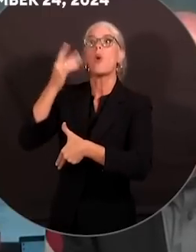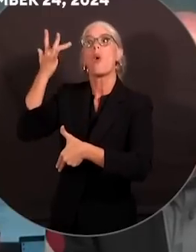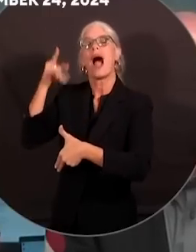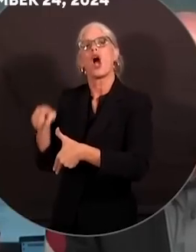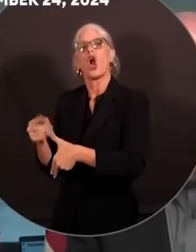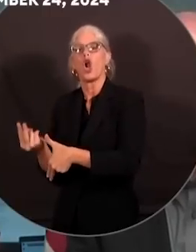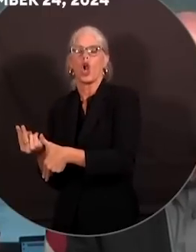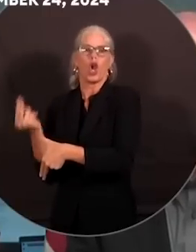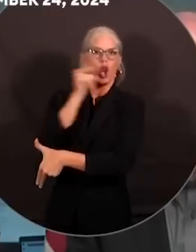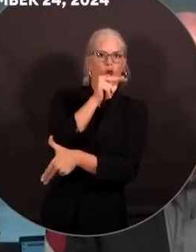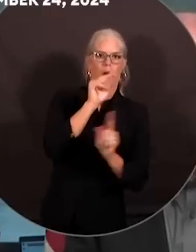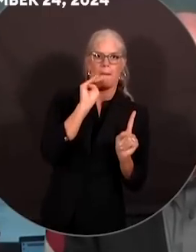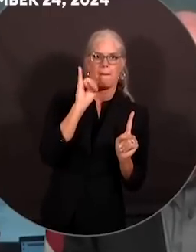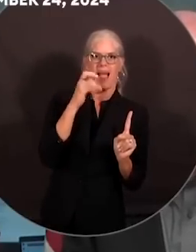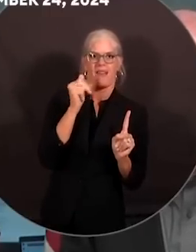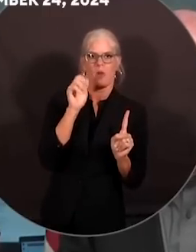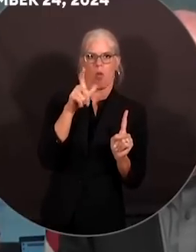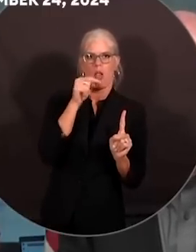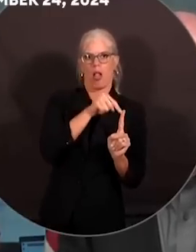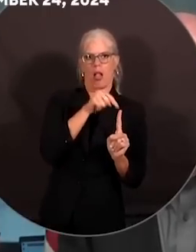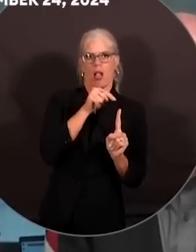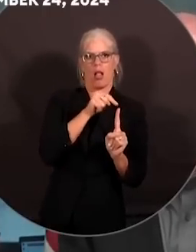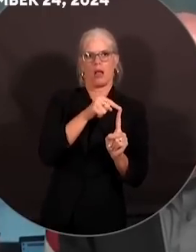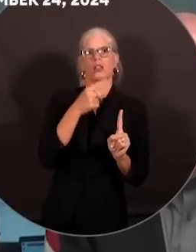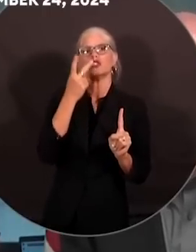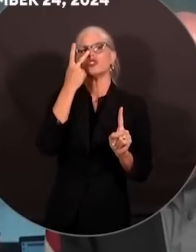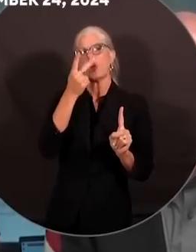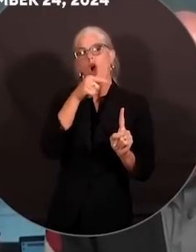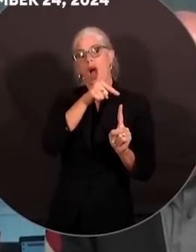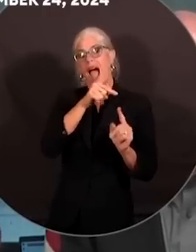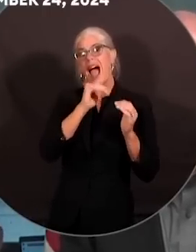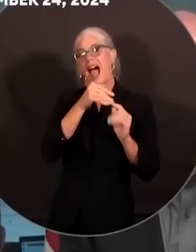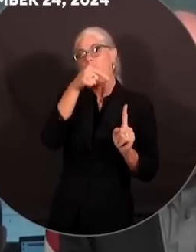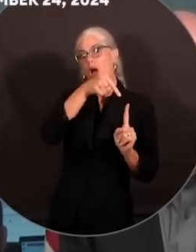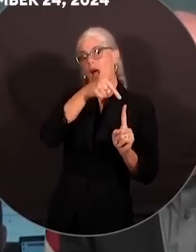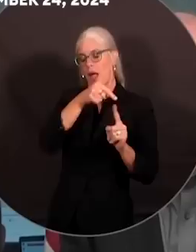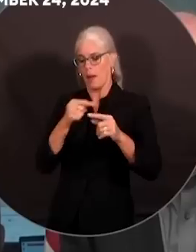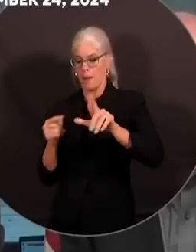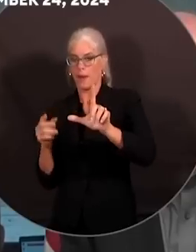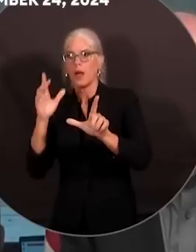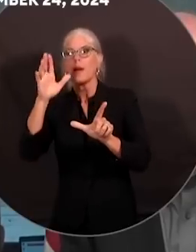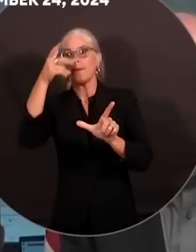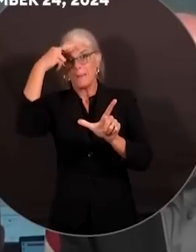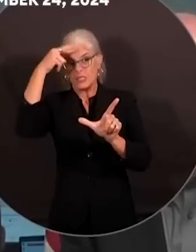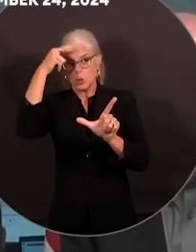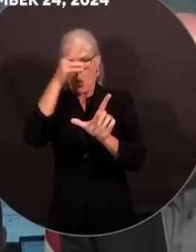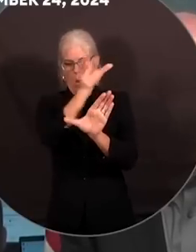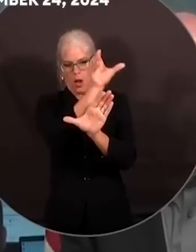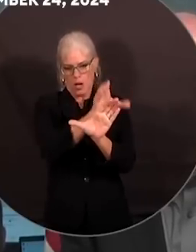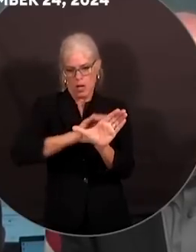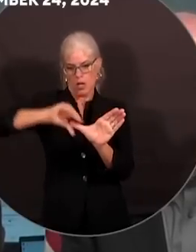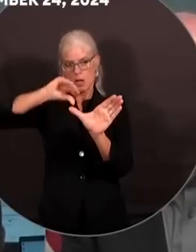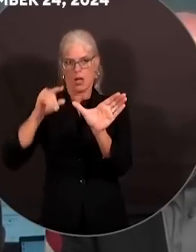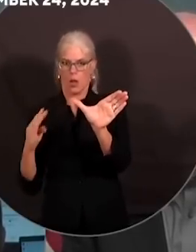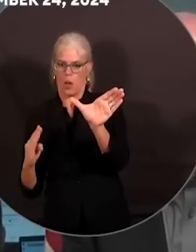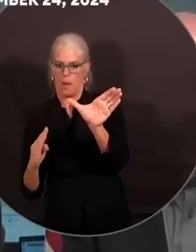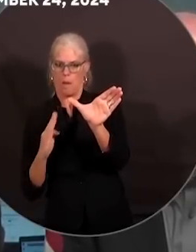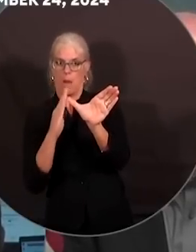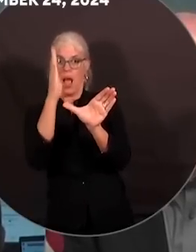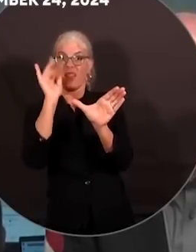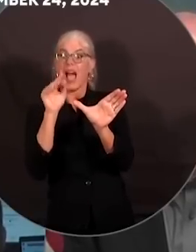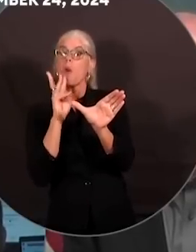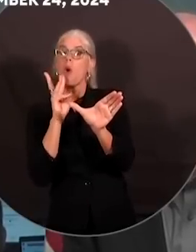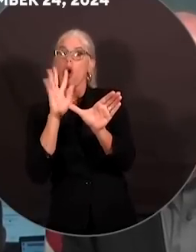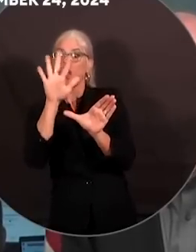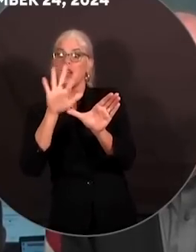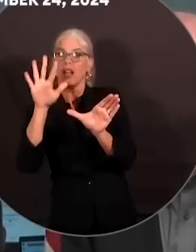we know once it gets through past the Yucatan and Cuba, it's got some warm water, it's got a good runway, and you could see it move quick